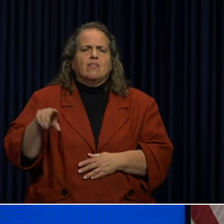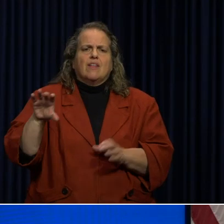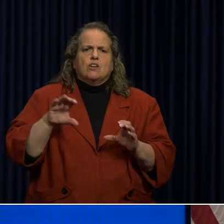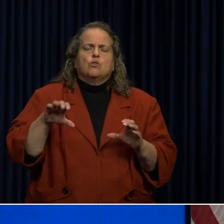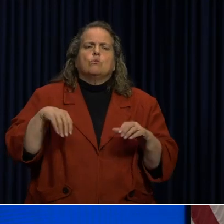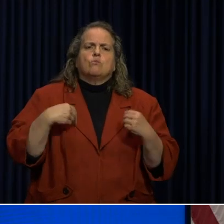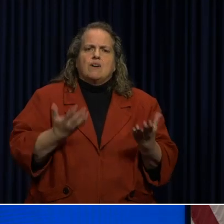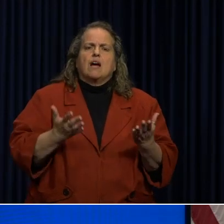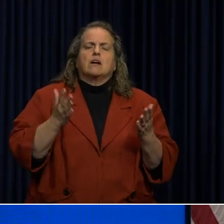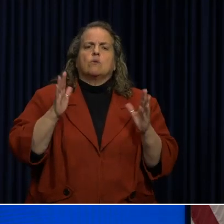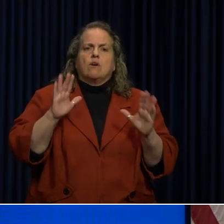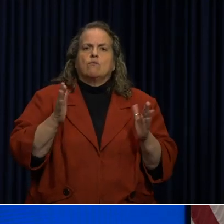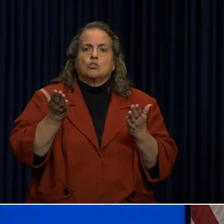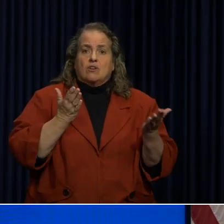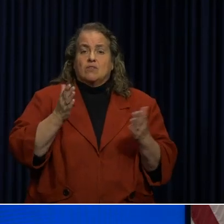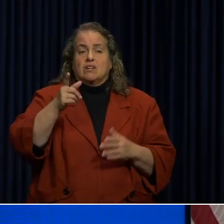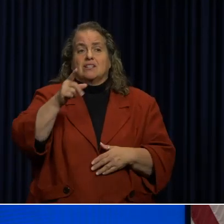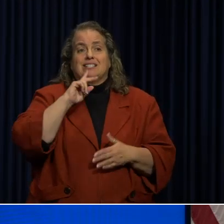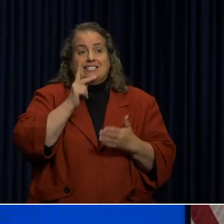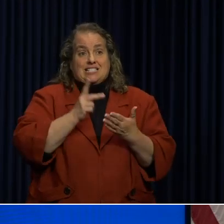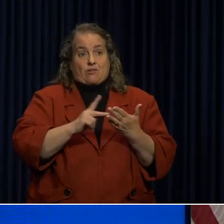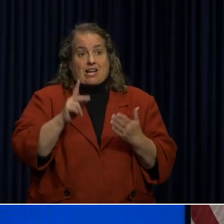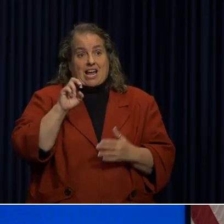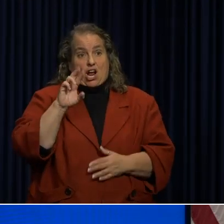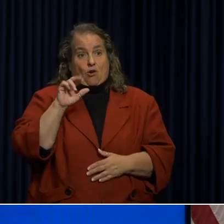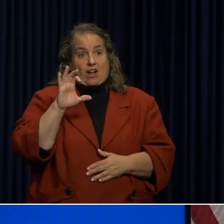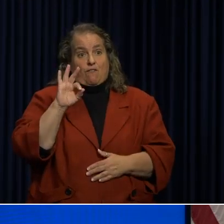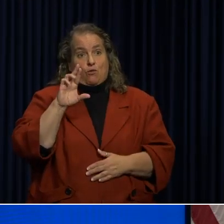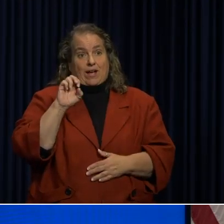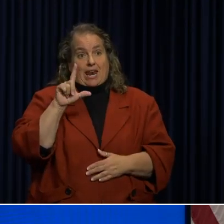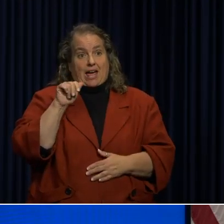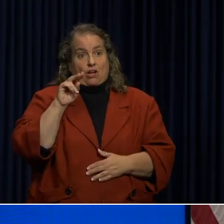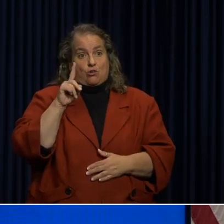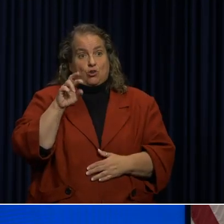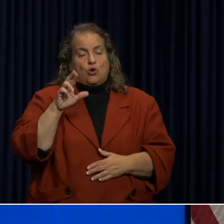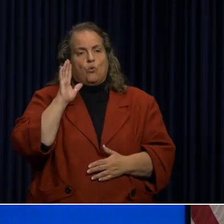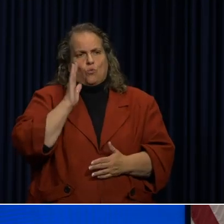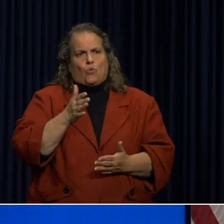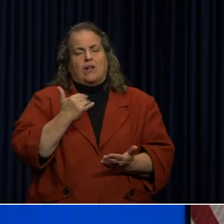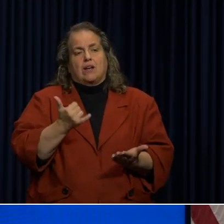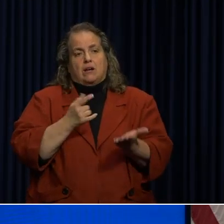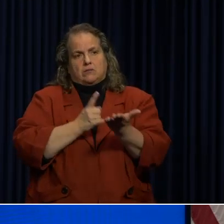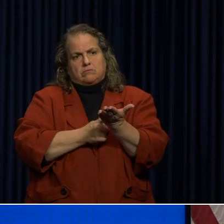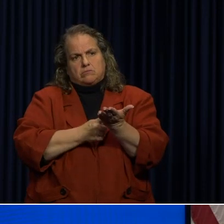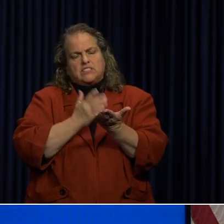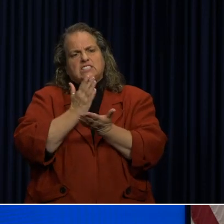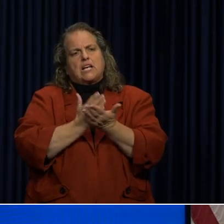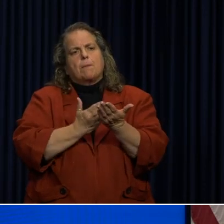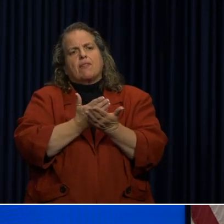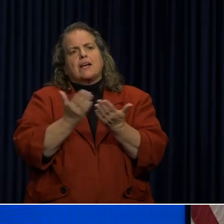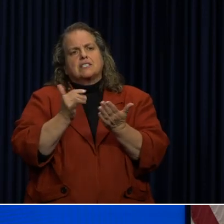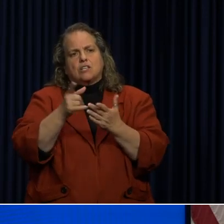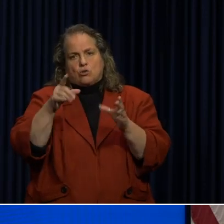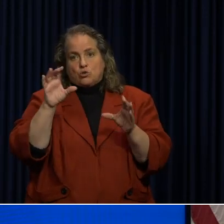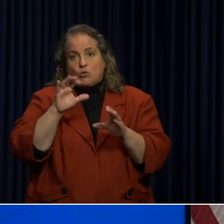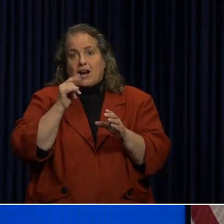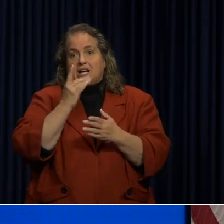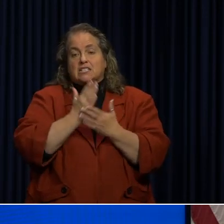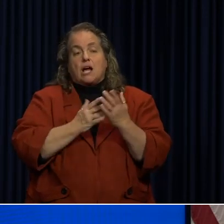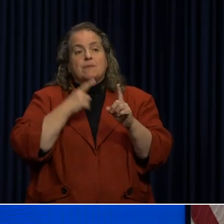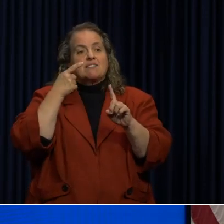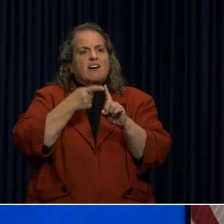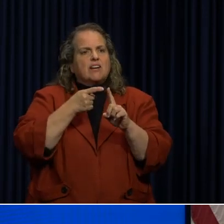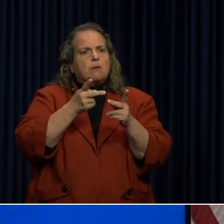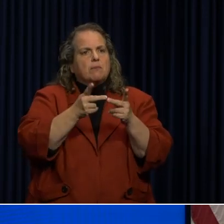services. So I want to ask Secretary Freelander to talk a little bit about some things we're doing at some specific facilities like Jackson